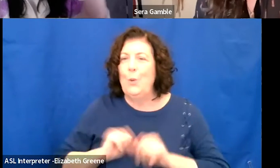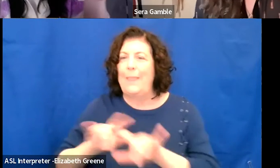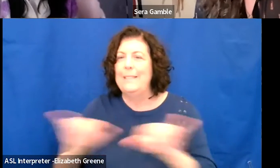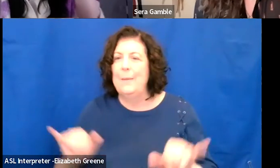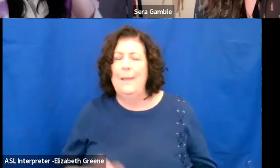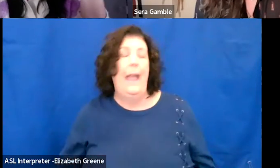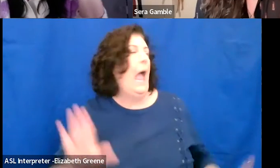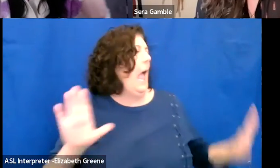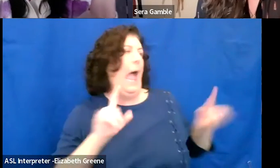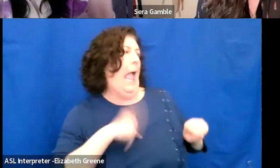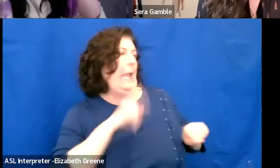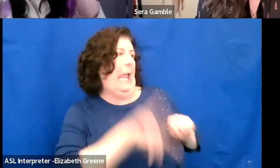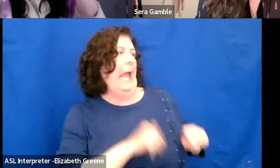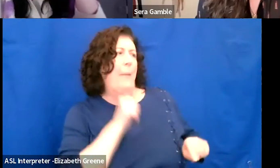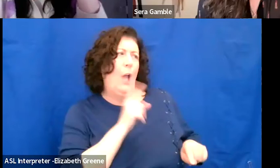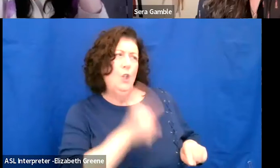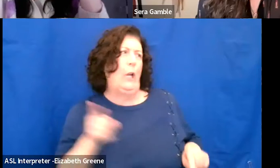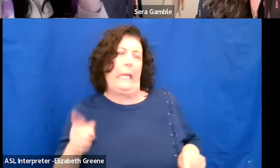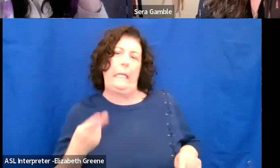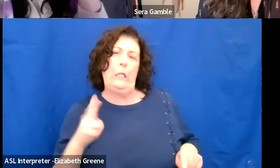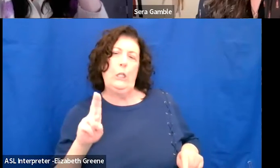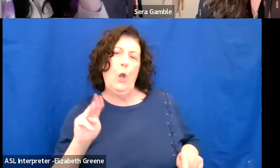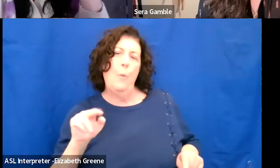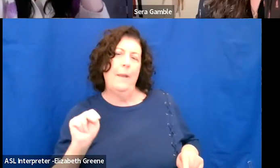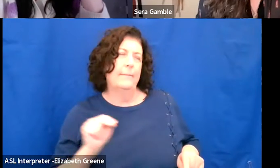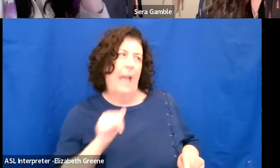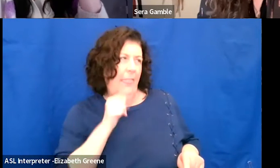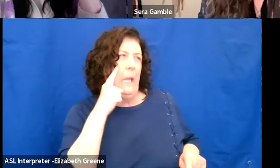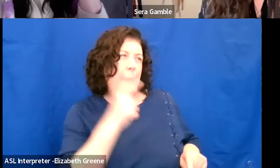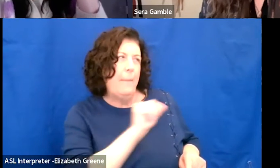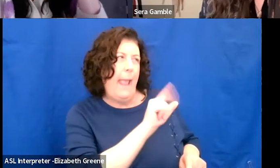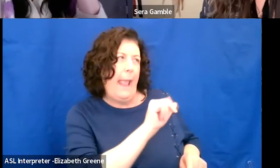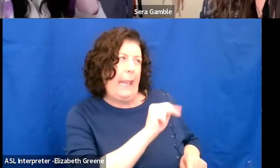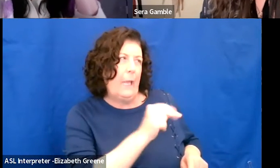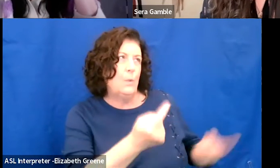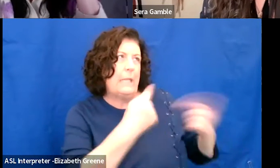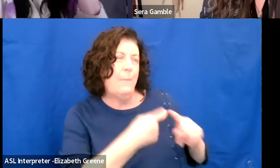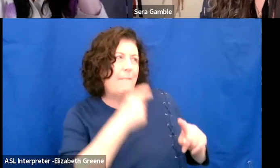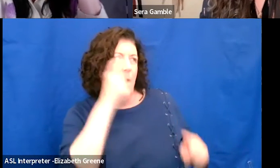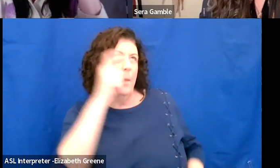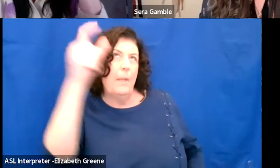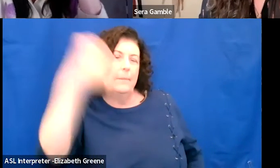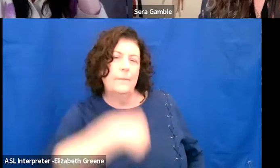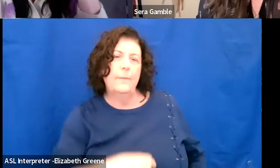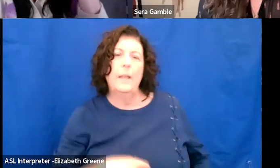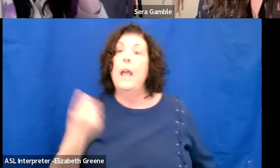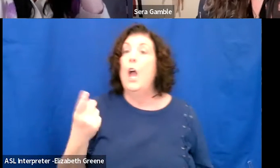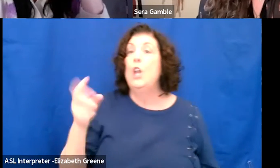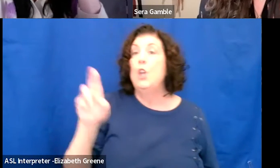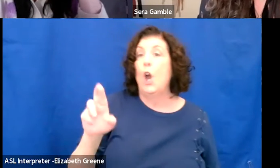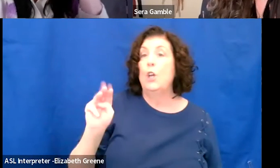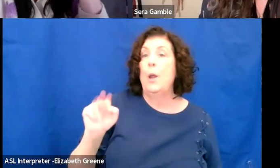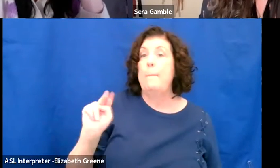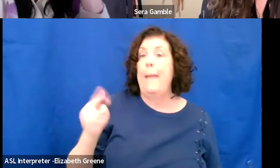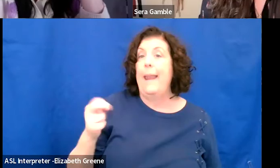He might be the alien mastermind that's come down here to make things better. Yeah, right. Like if Dr. Manhattan instead decided to